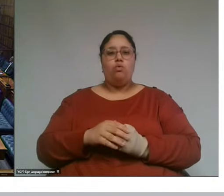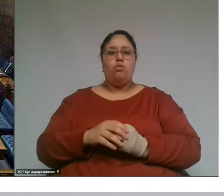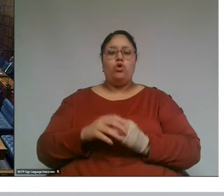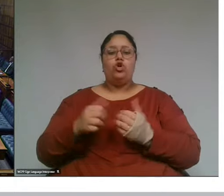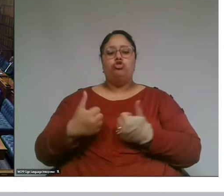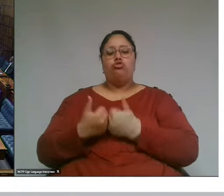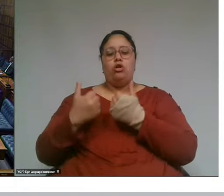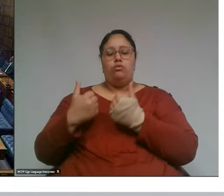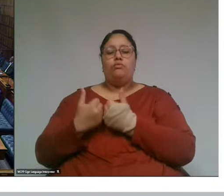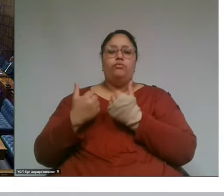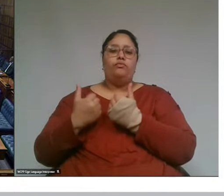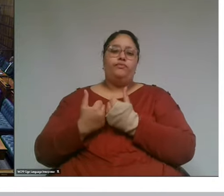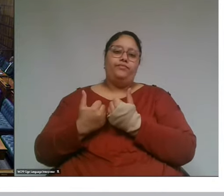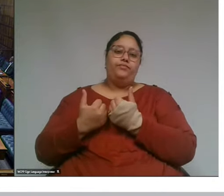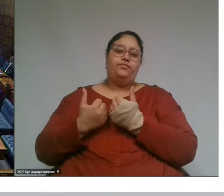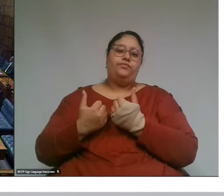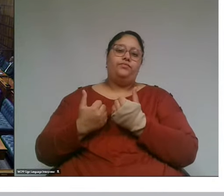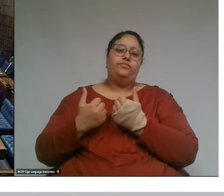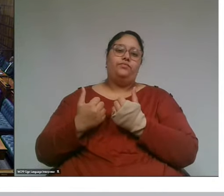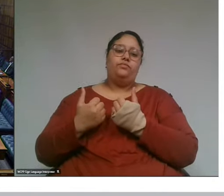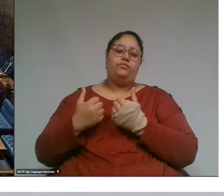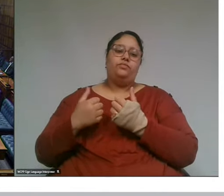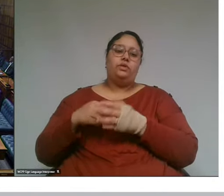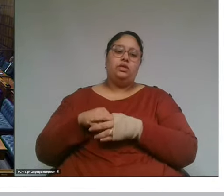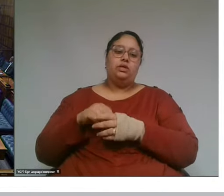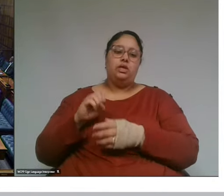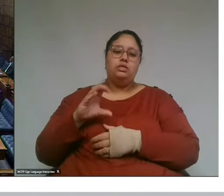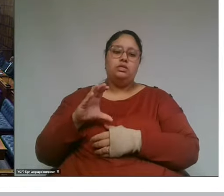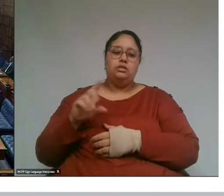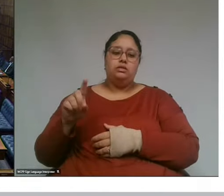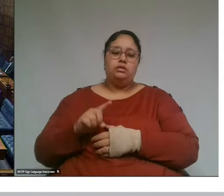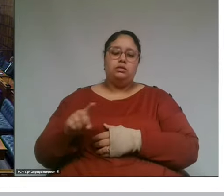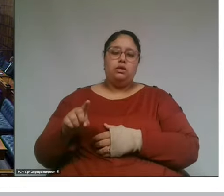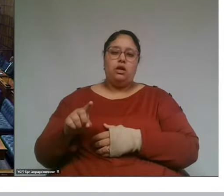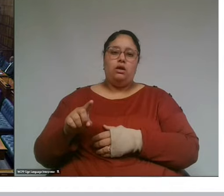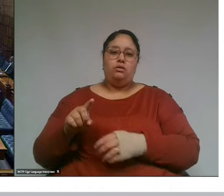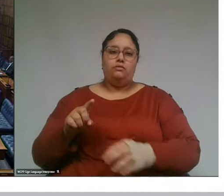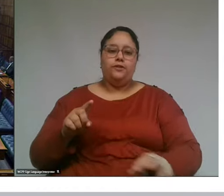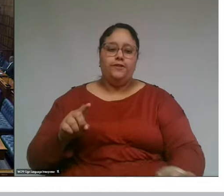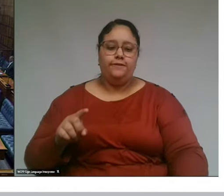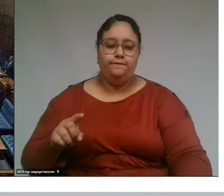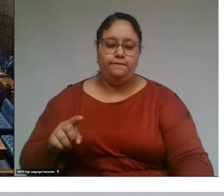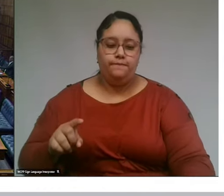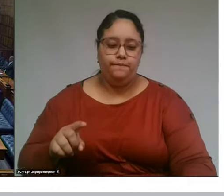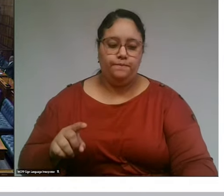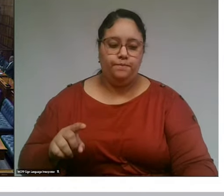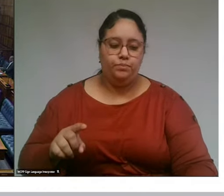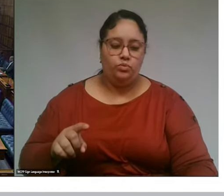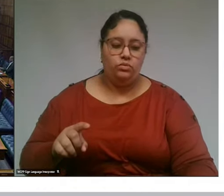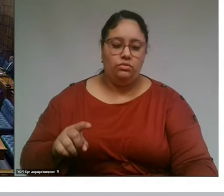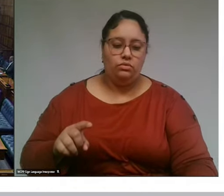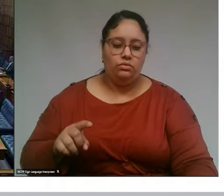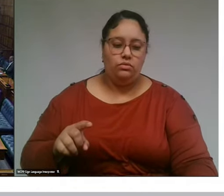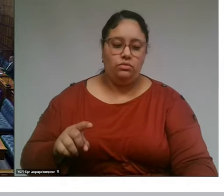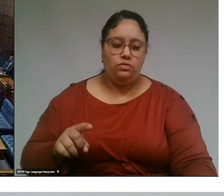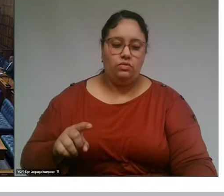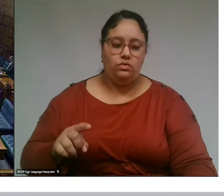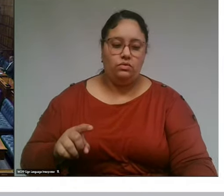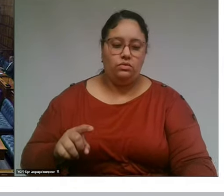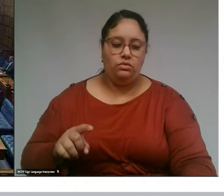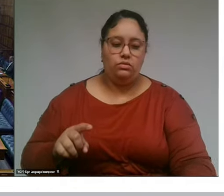sorry I haven't seen uh on page 51 41